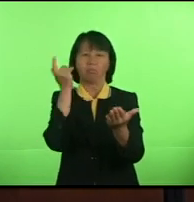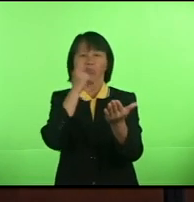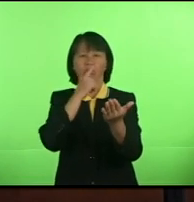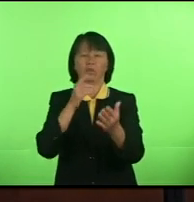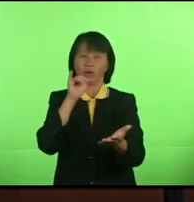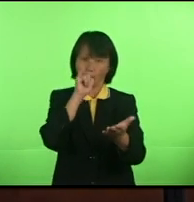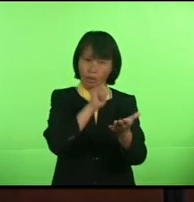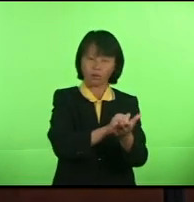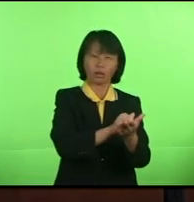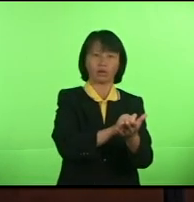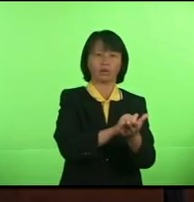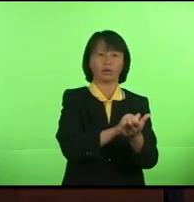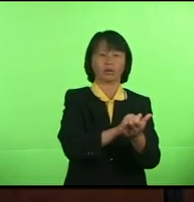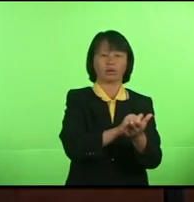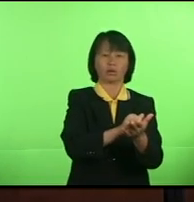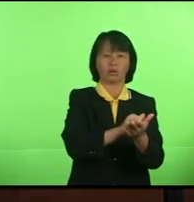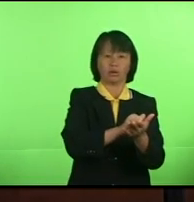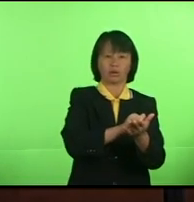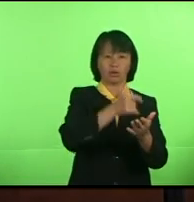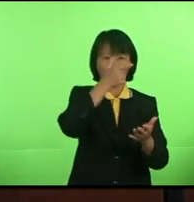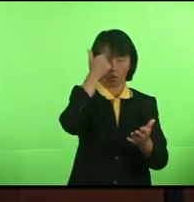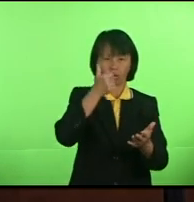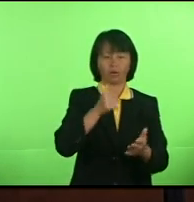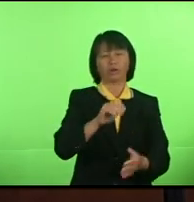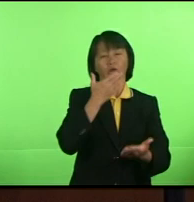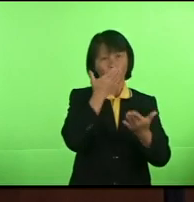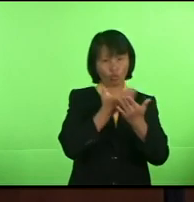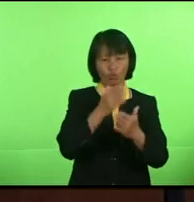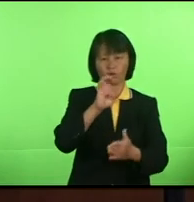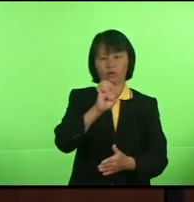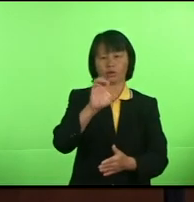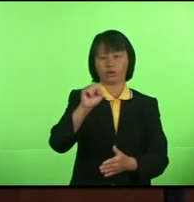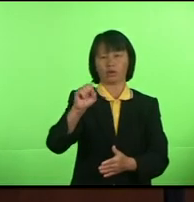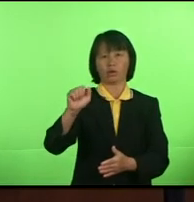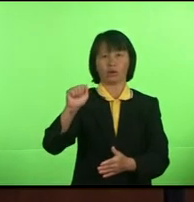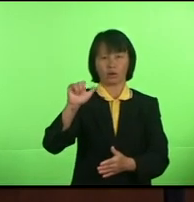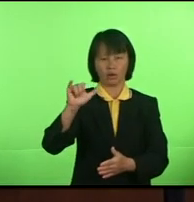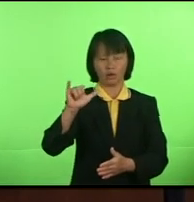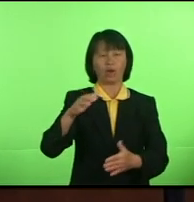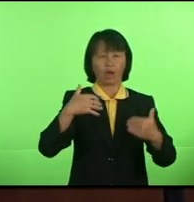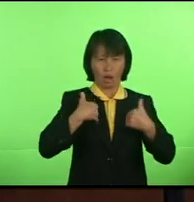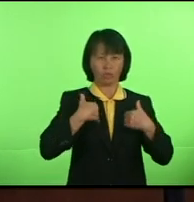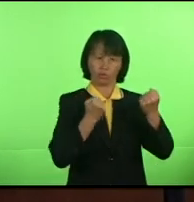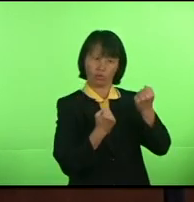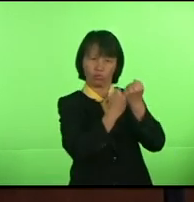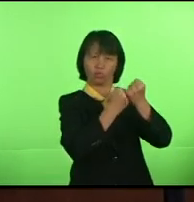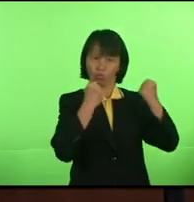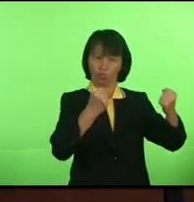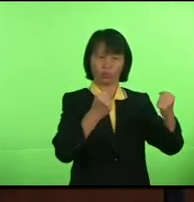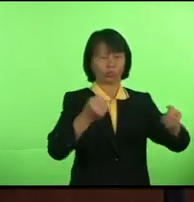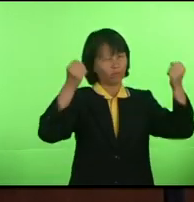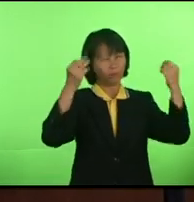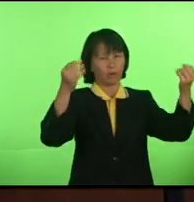good essay must have supporting evidence. And there are so many types of